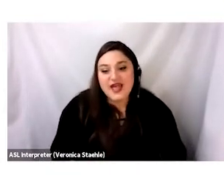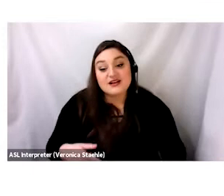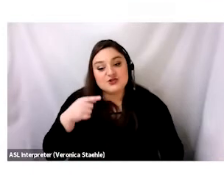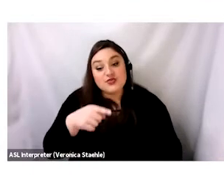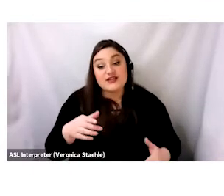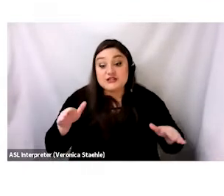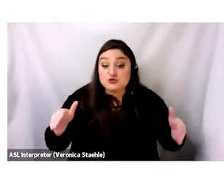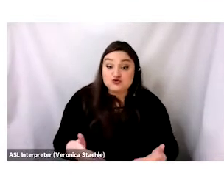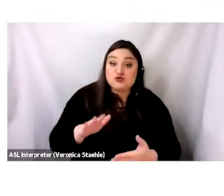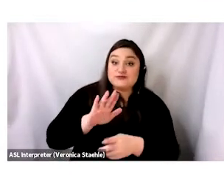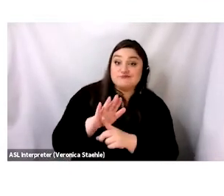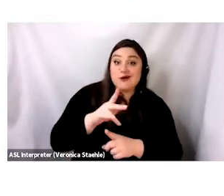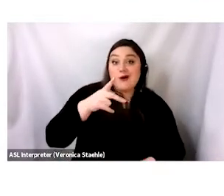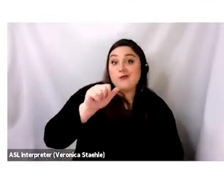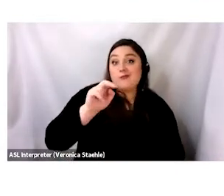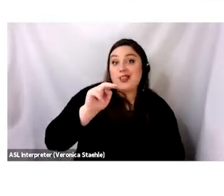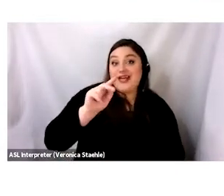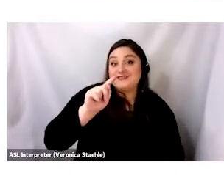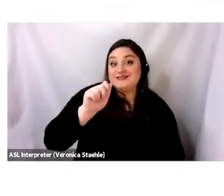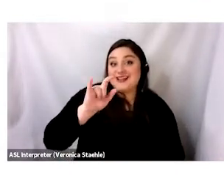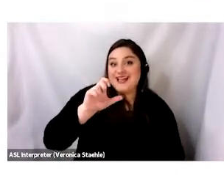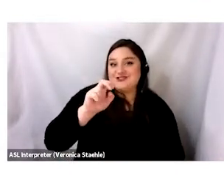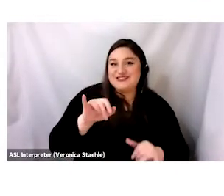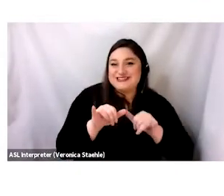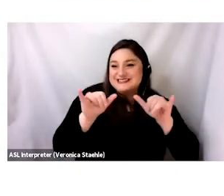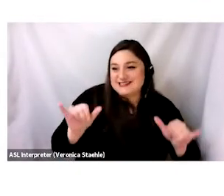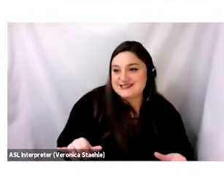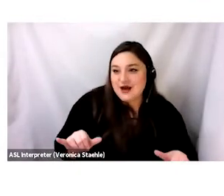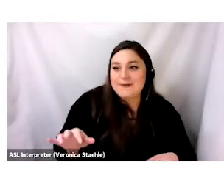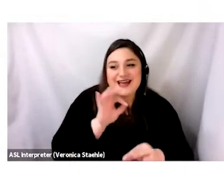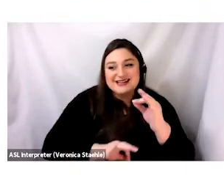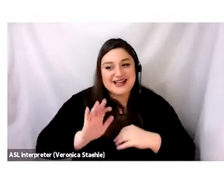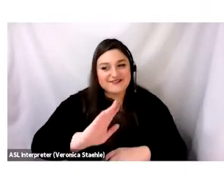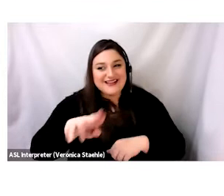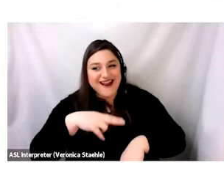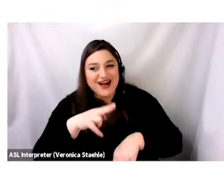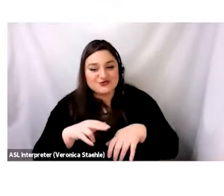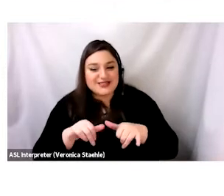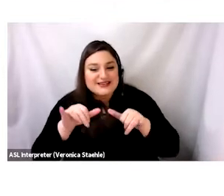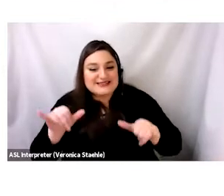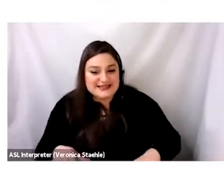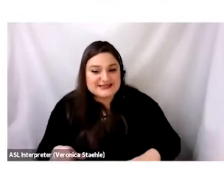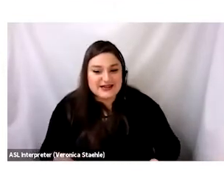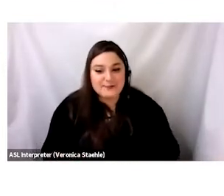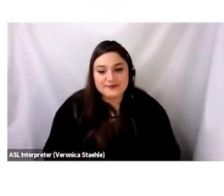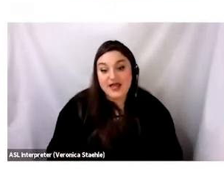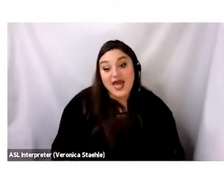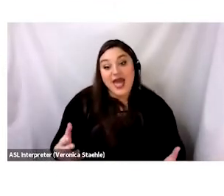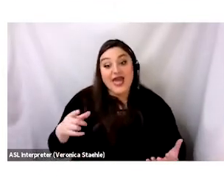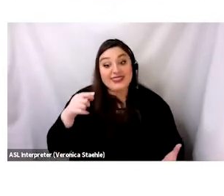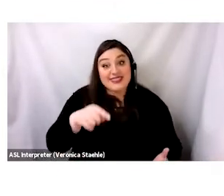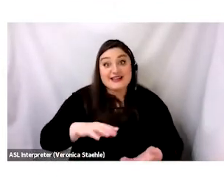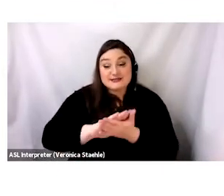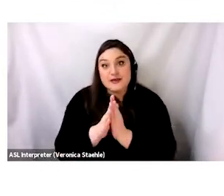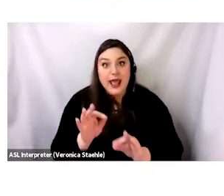else. Of course, this dependency was advantageous to the colonizing groups because Caribbean cotton was important to sustain early